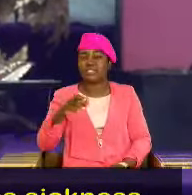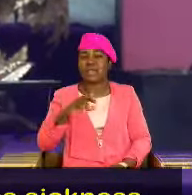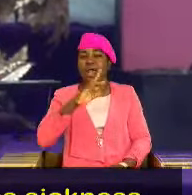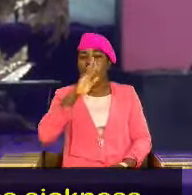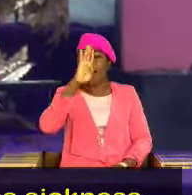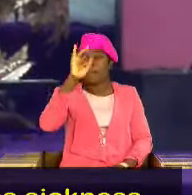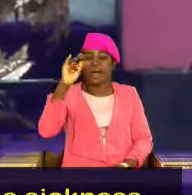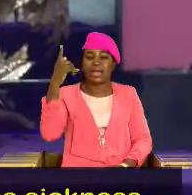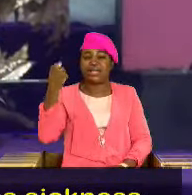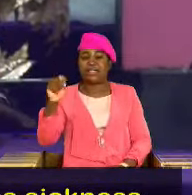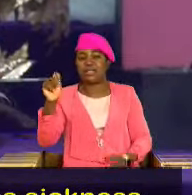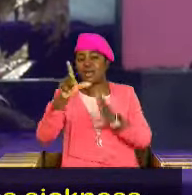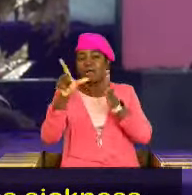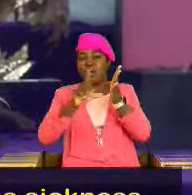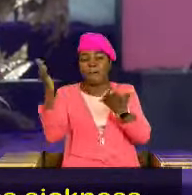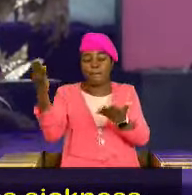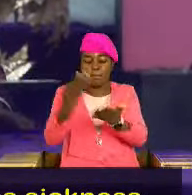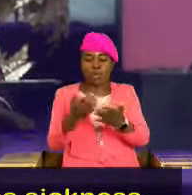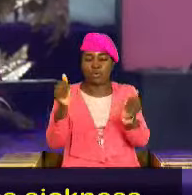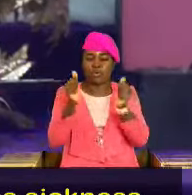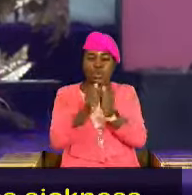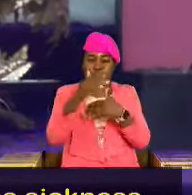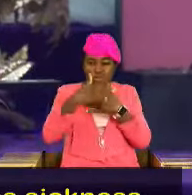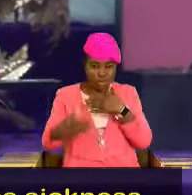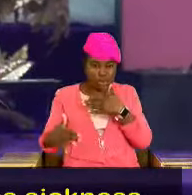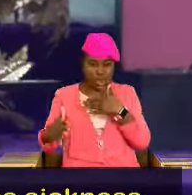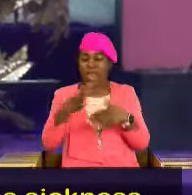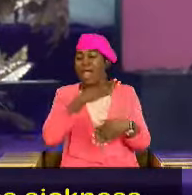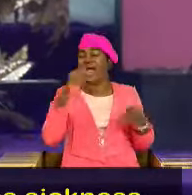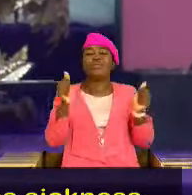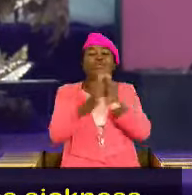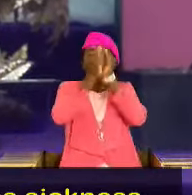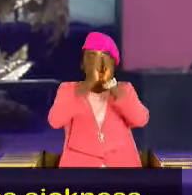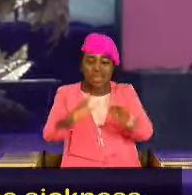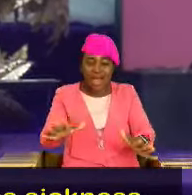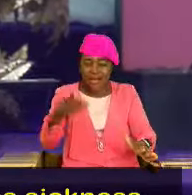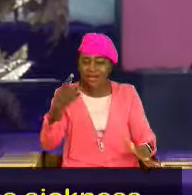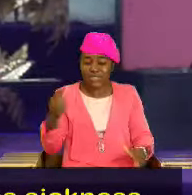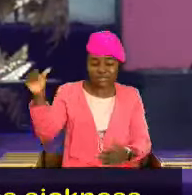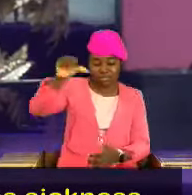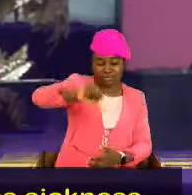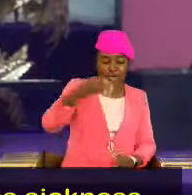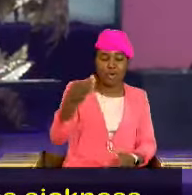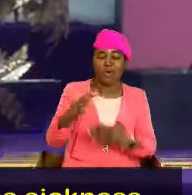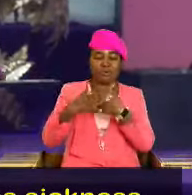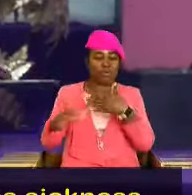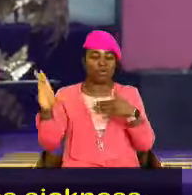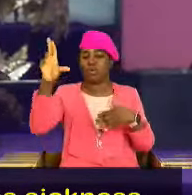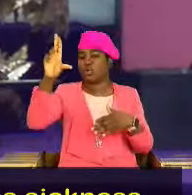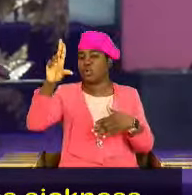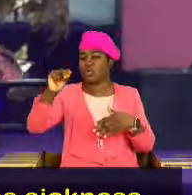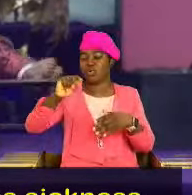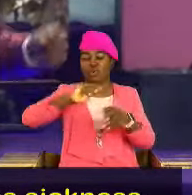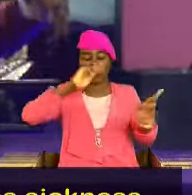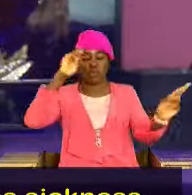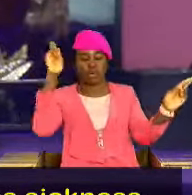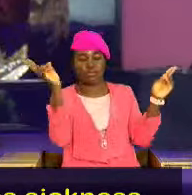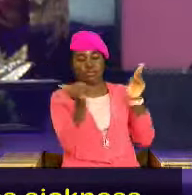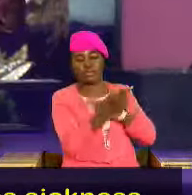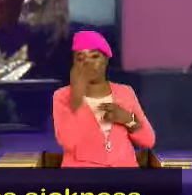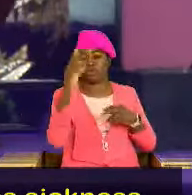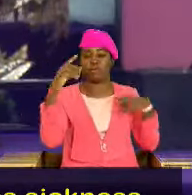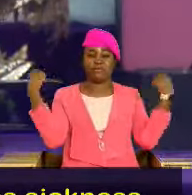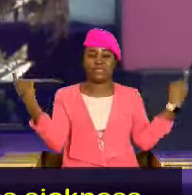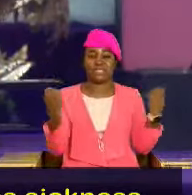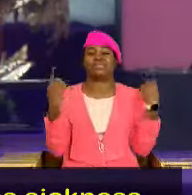blood and without the shedding of blood there will be no remission the meaning of this is that any